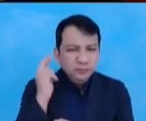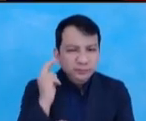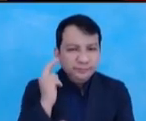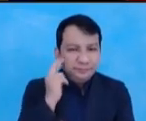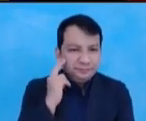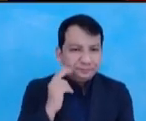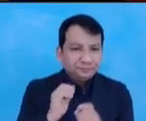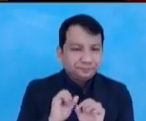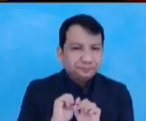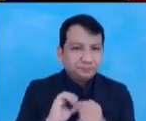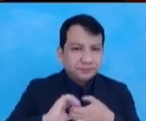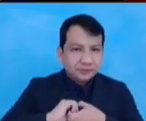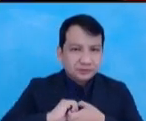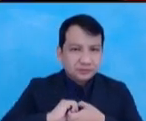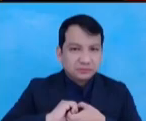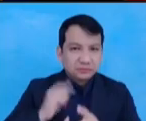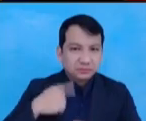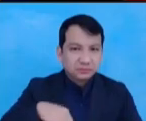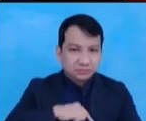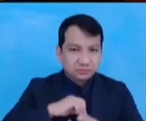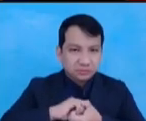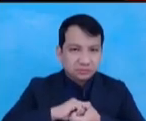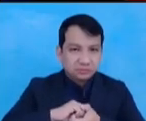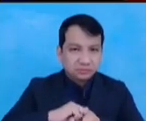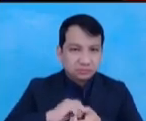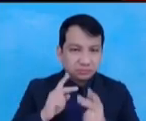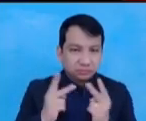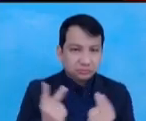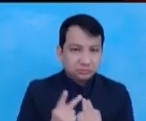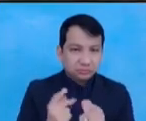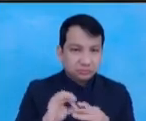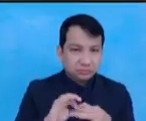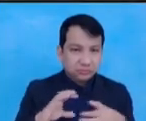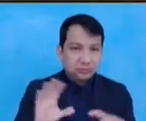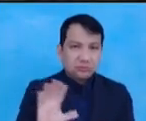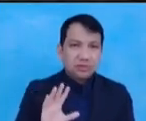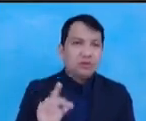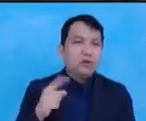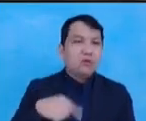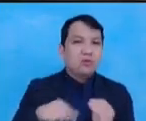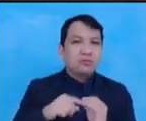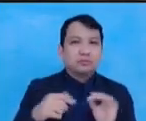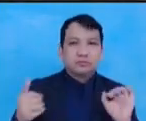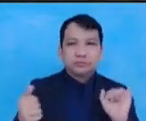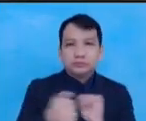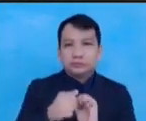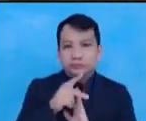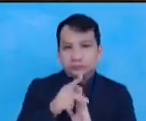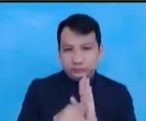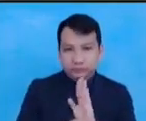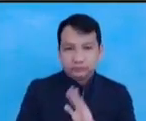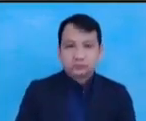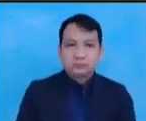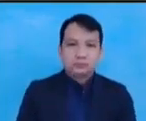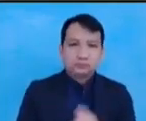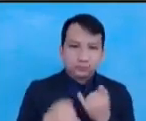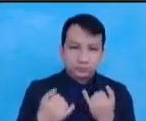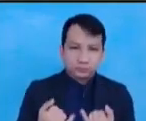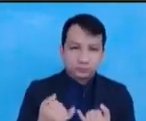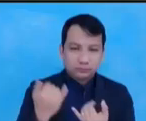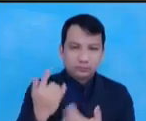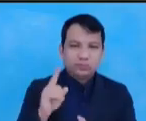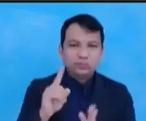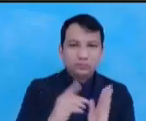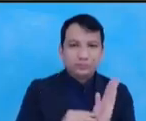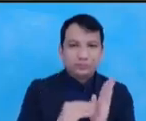detraction from our positions because they are based on principle. Samantala, nakatakda ring magbigay ng